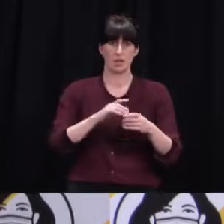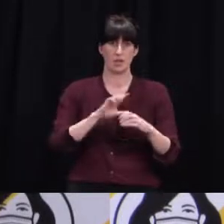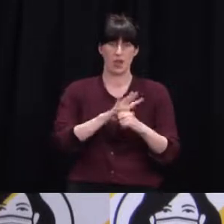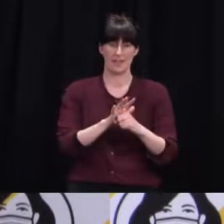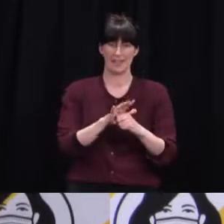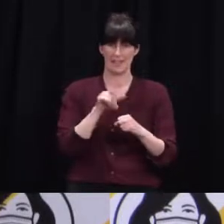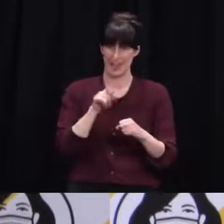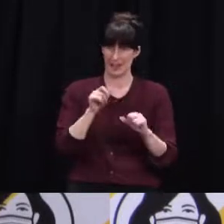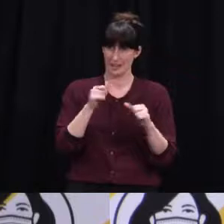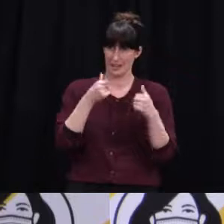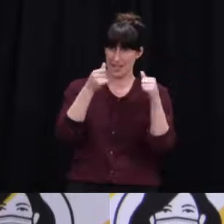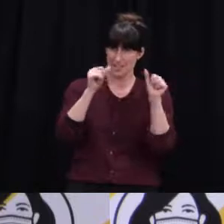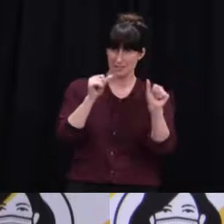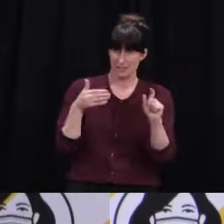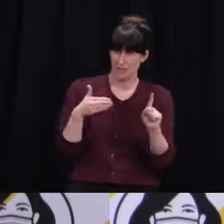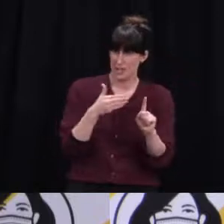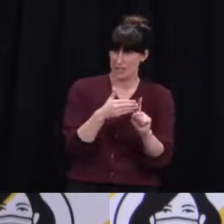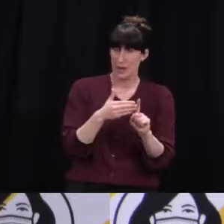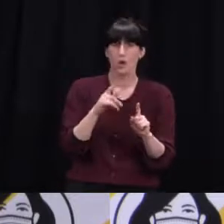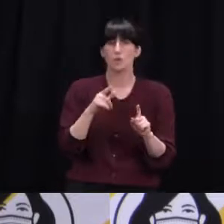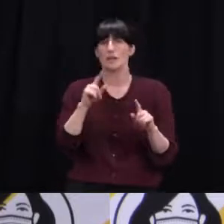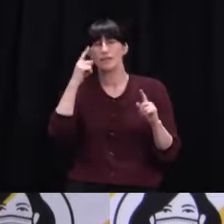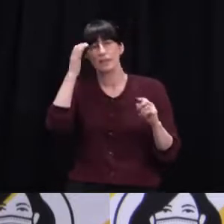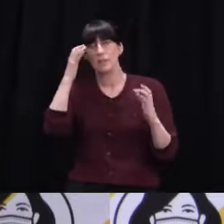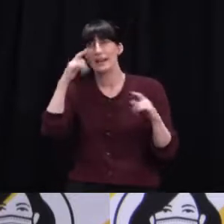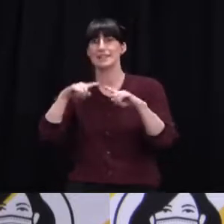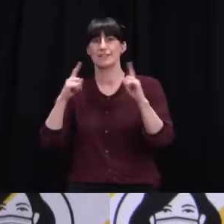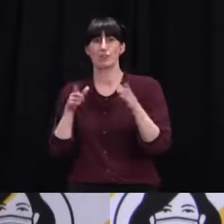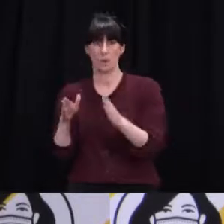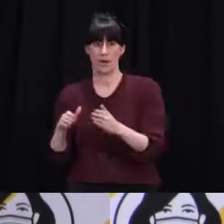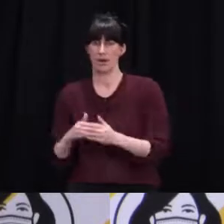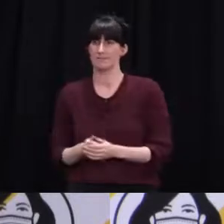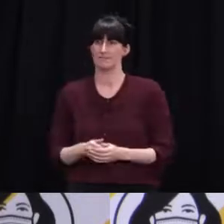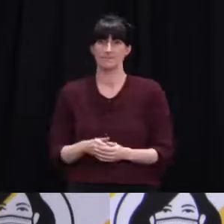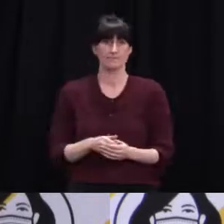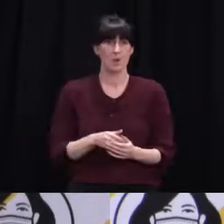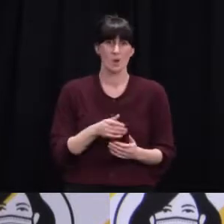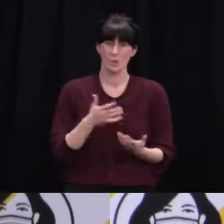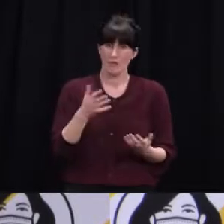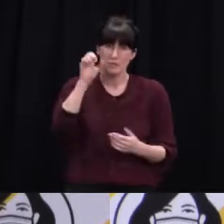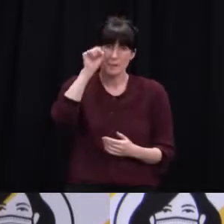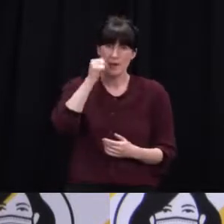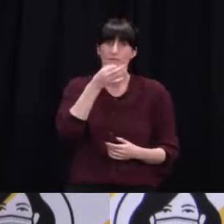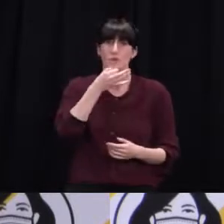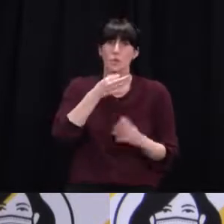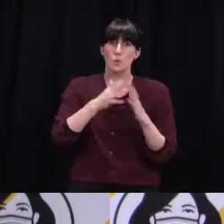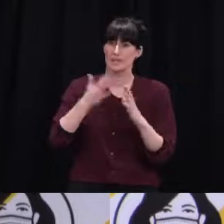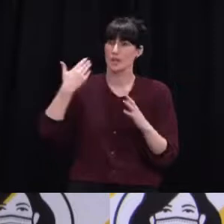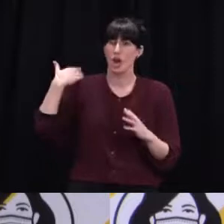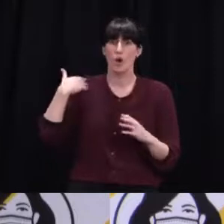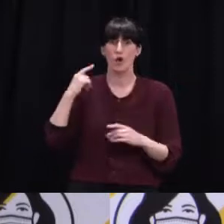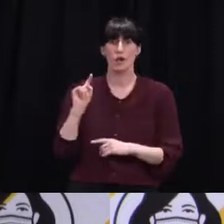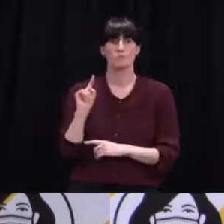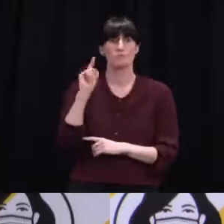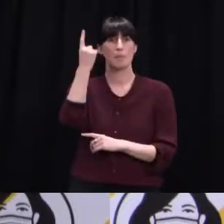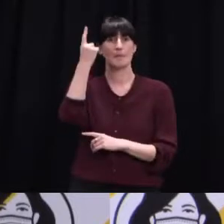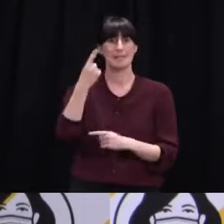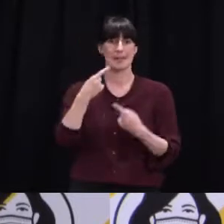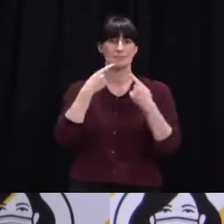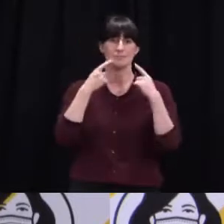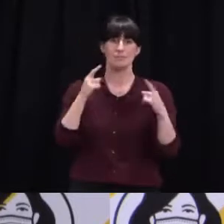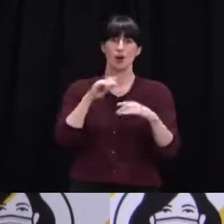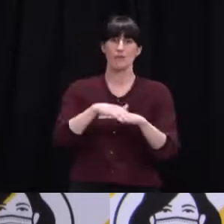viable option with Delta, or do we have to accept a level of infection eventually? I think if you look back to what we were talking about just a few weeks ago through